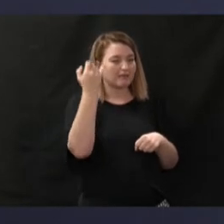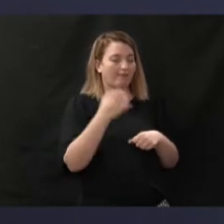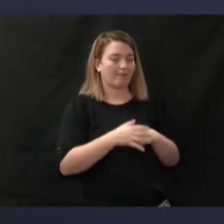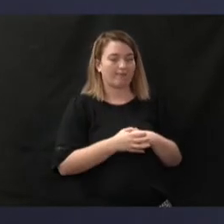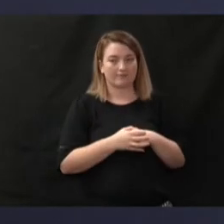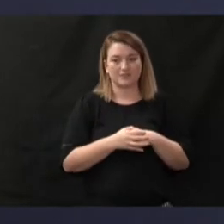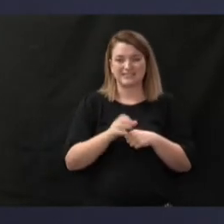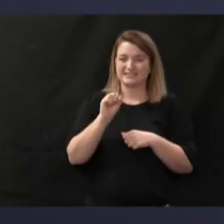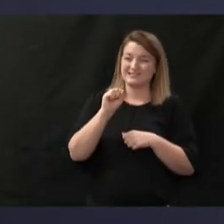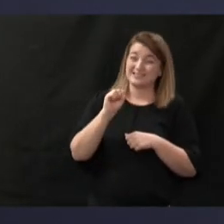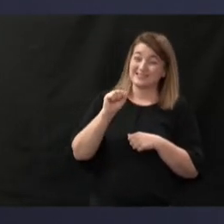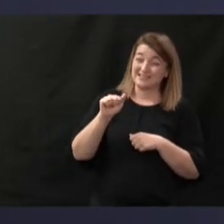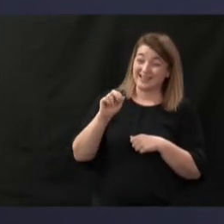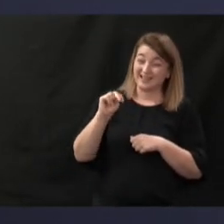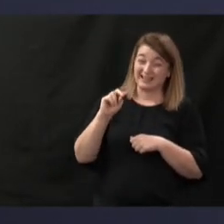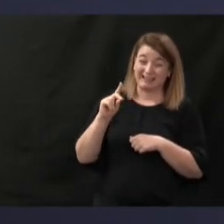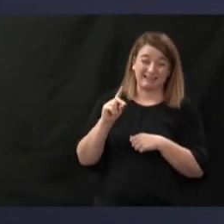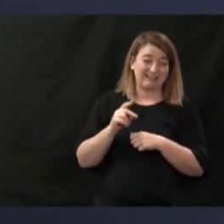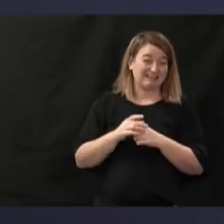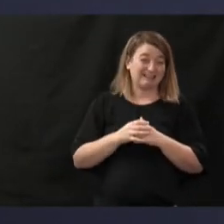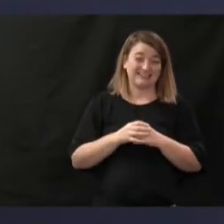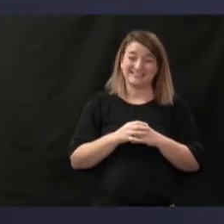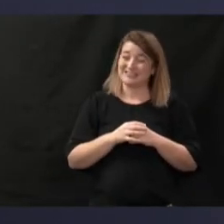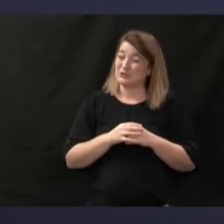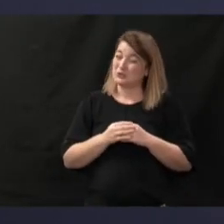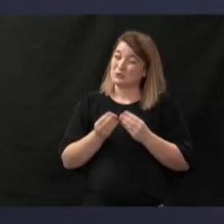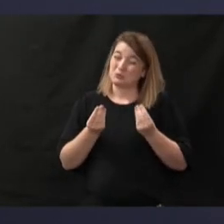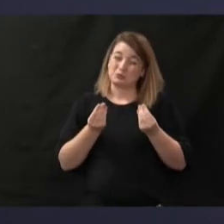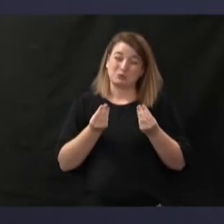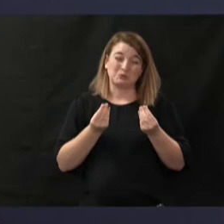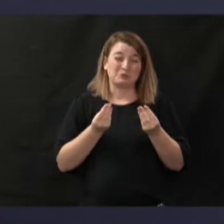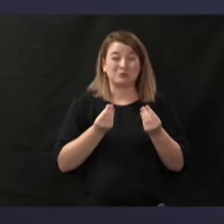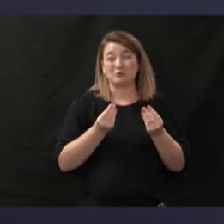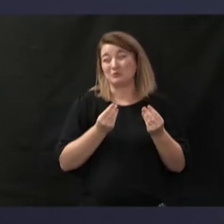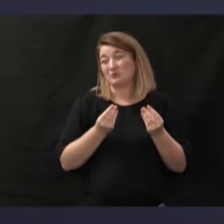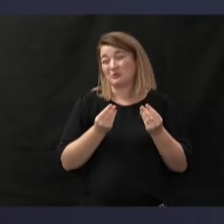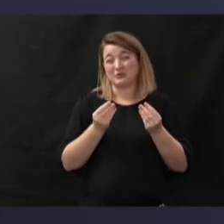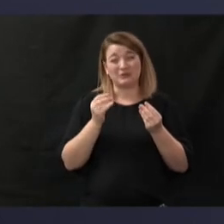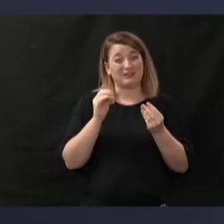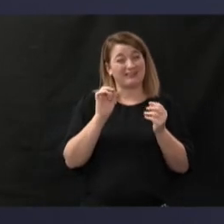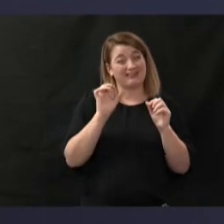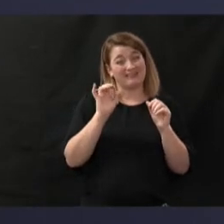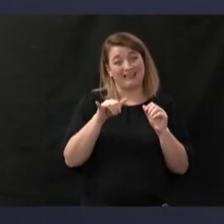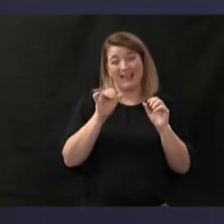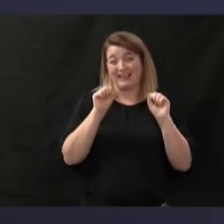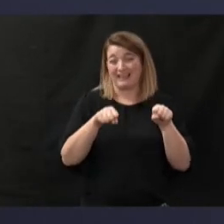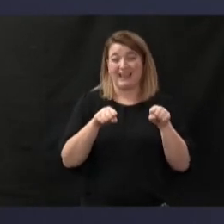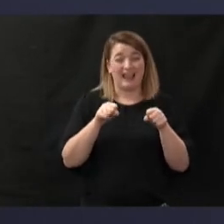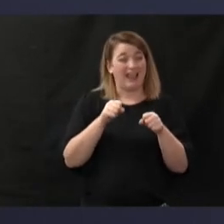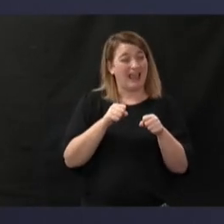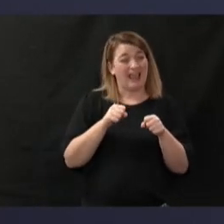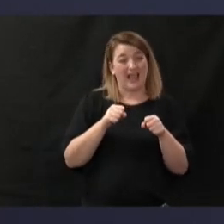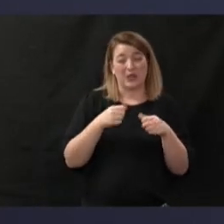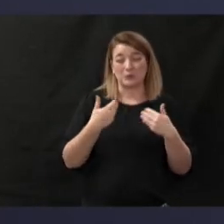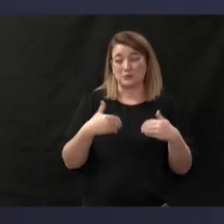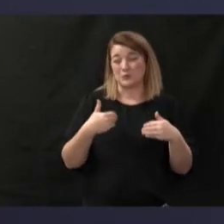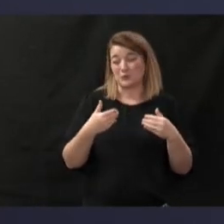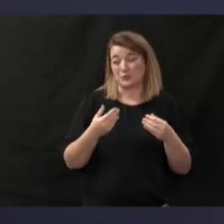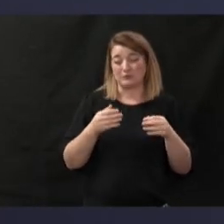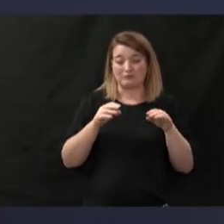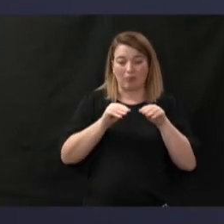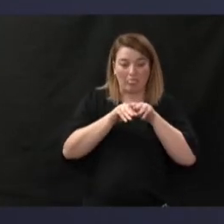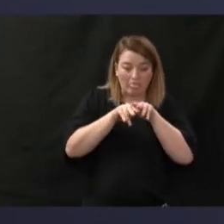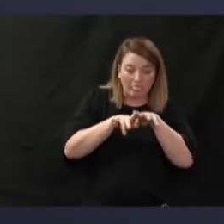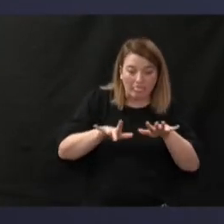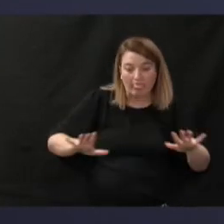Sometimes the people who clean up at the end of the day don't really like the sand. It gets a little all over the place, but it is nice. And now, of course, in COVID